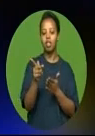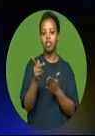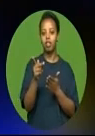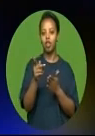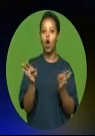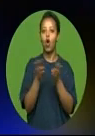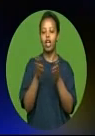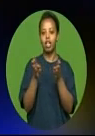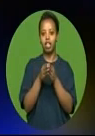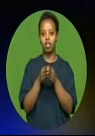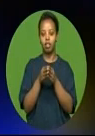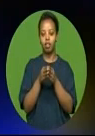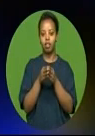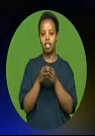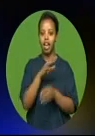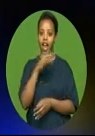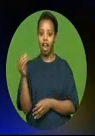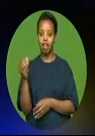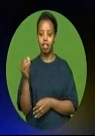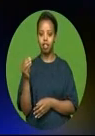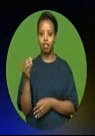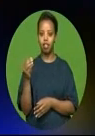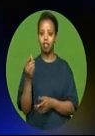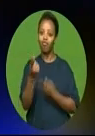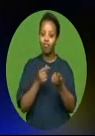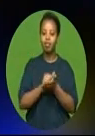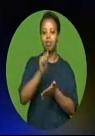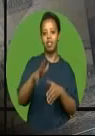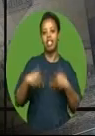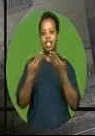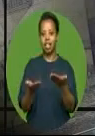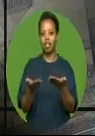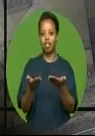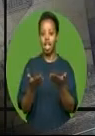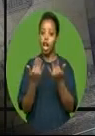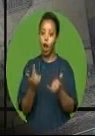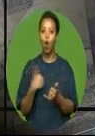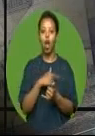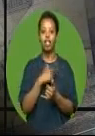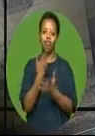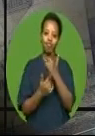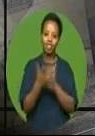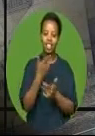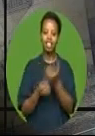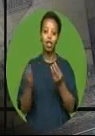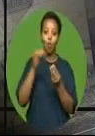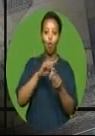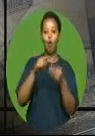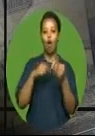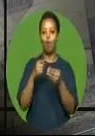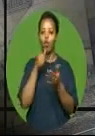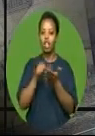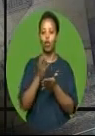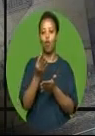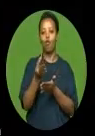on collection, and consignment sales. Now let us discuss more about the